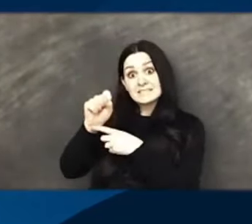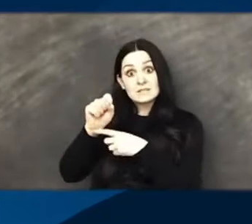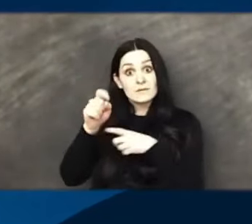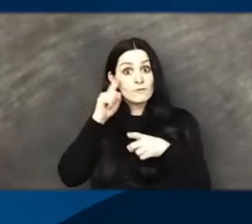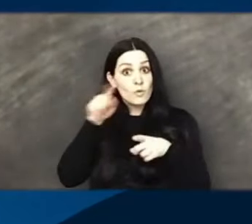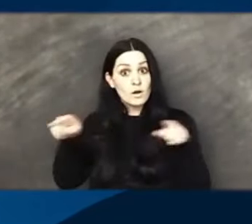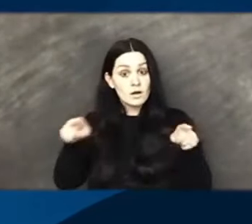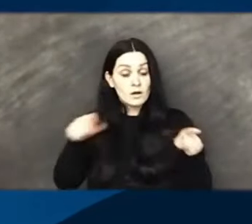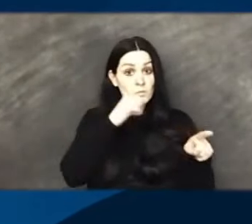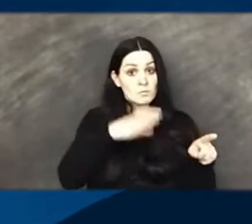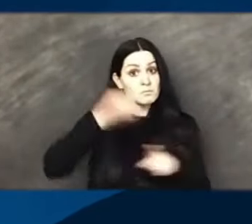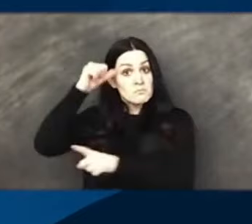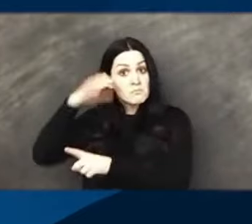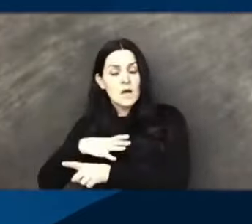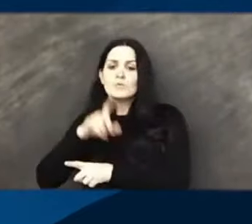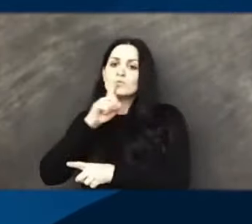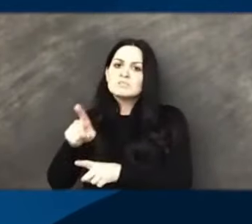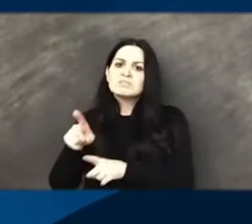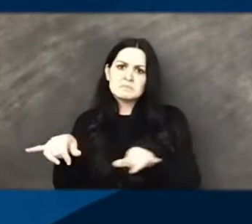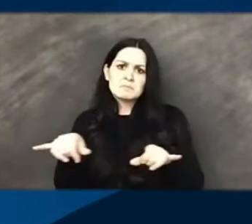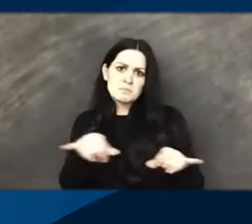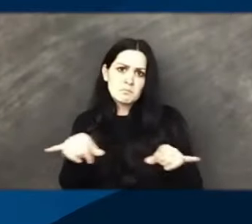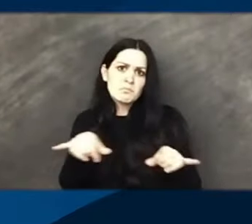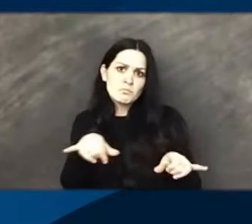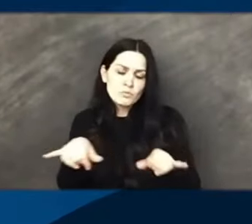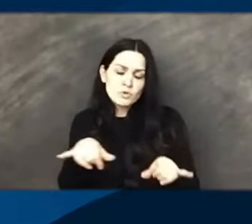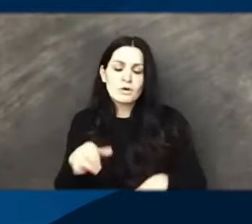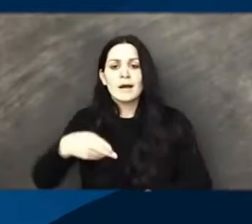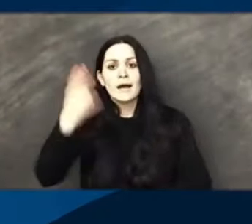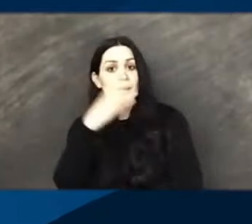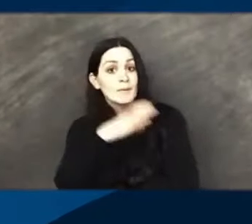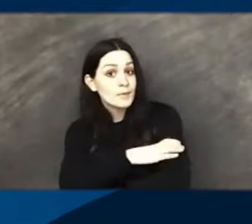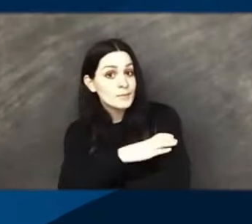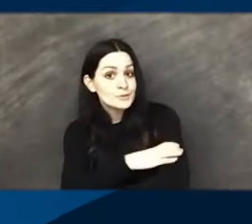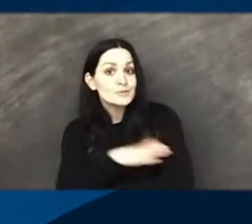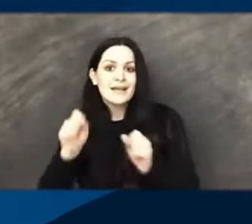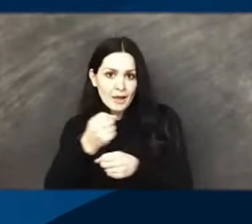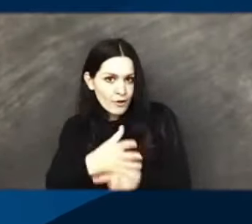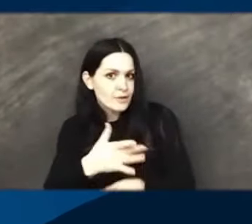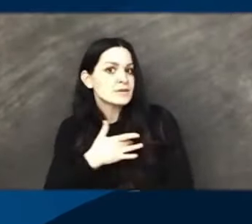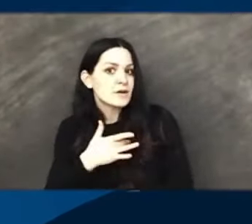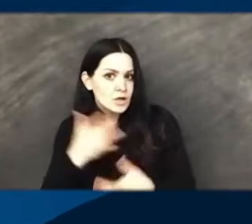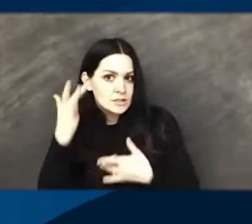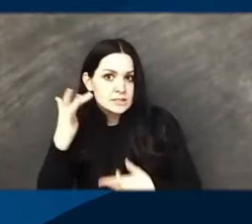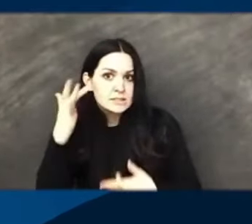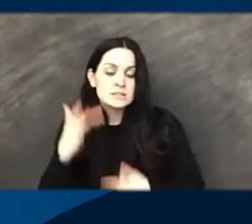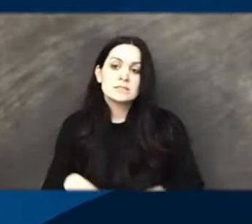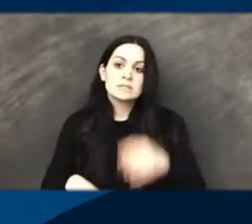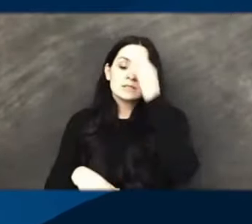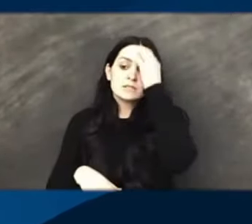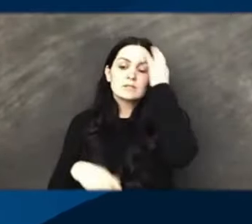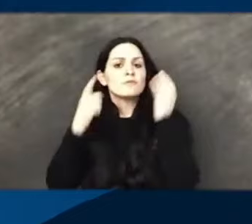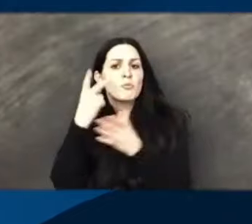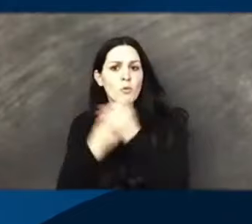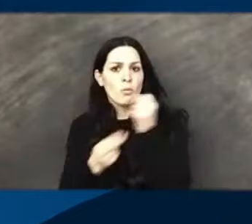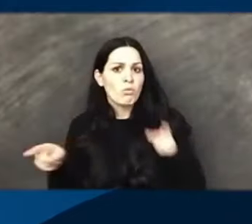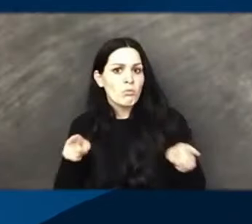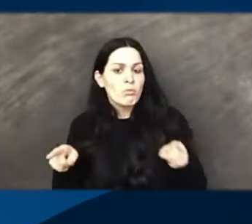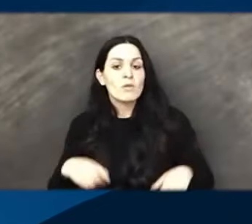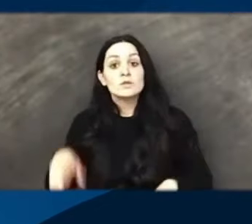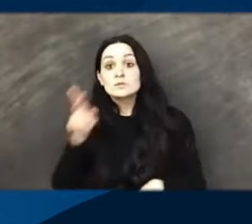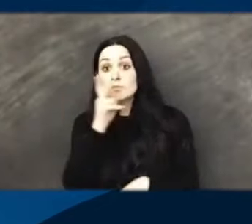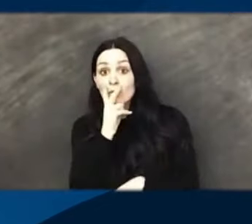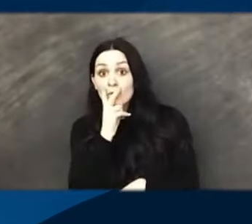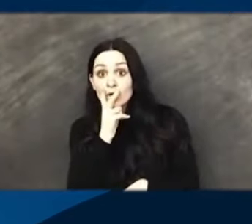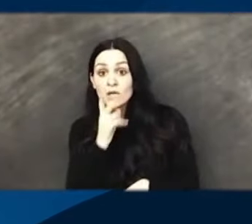some are very similar or the same. High blood pressure is a risk factor for men and for women. Smoking is, if anything, even